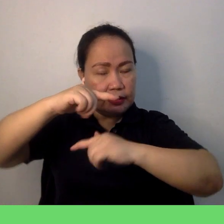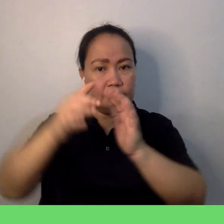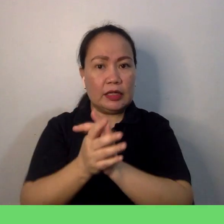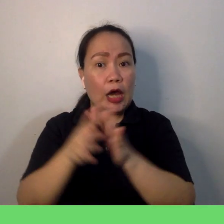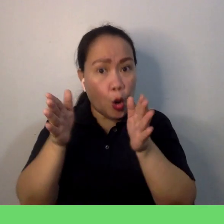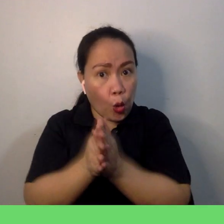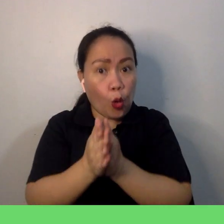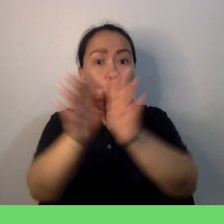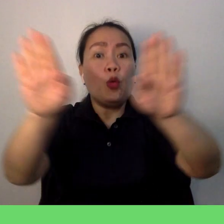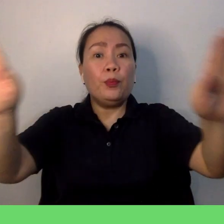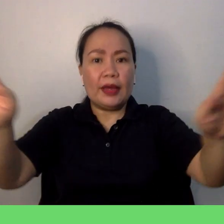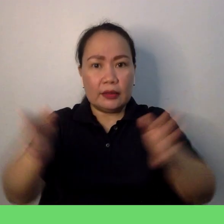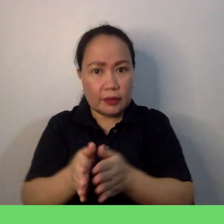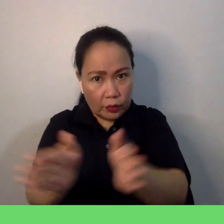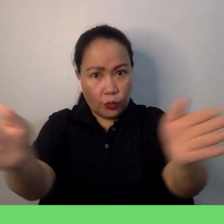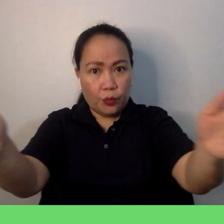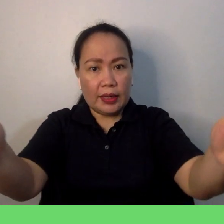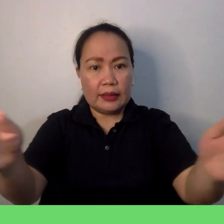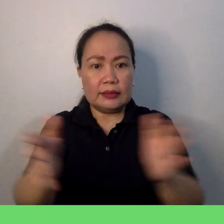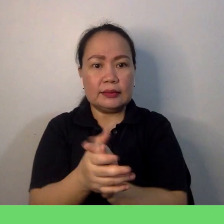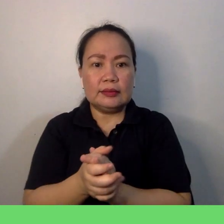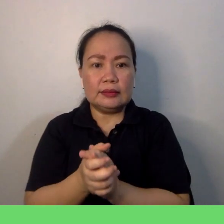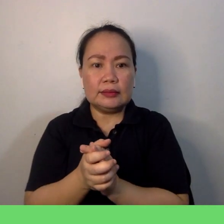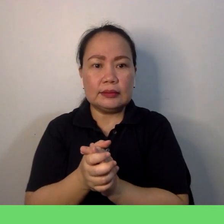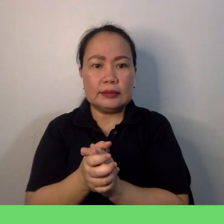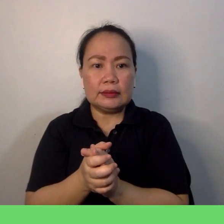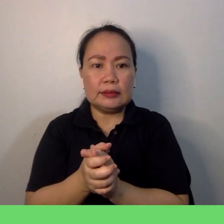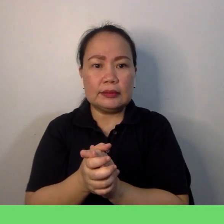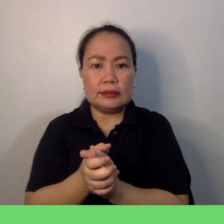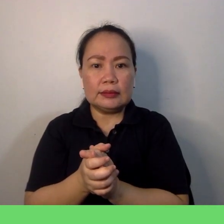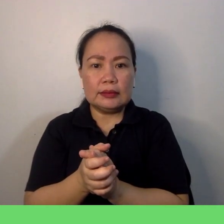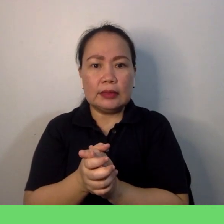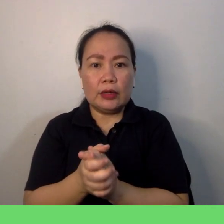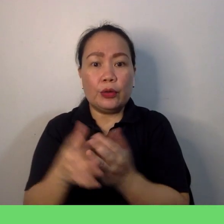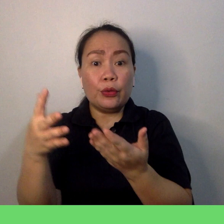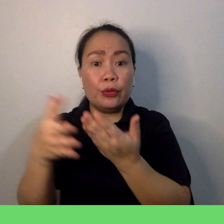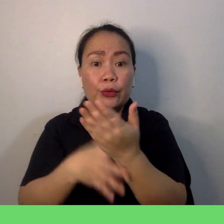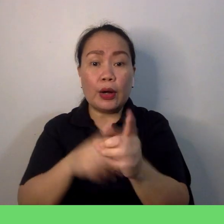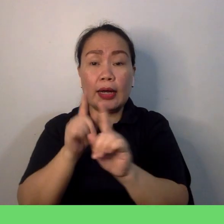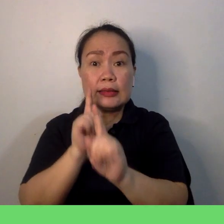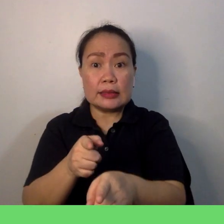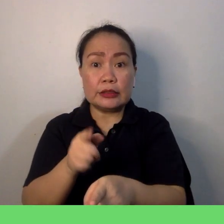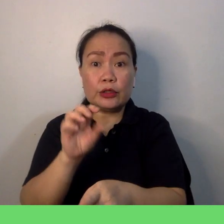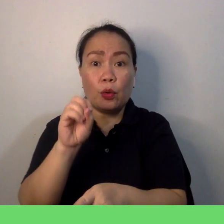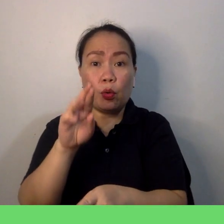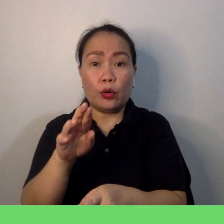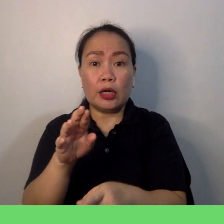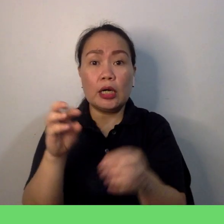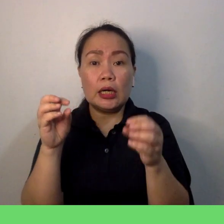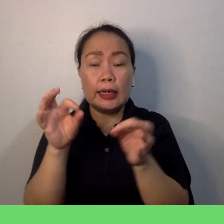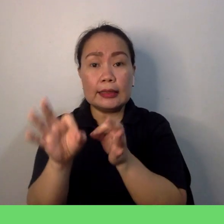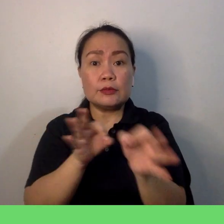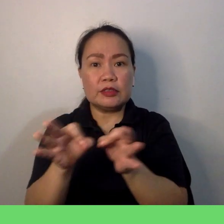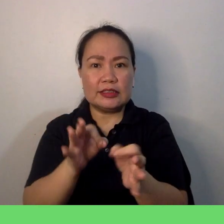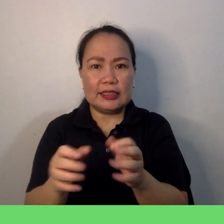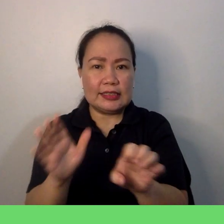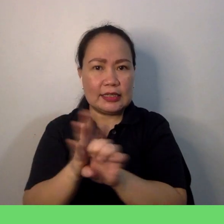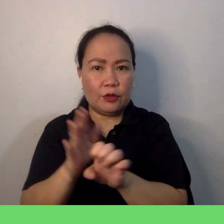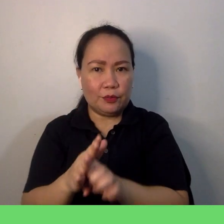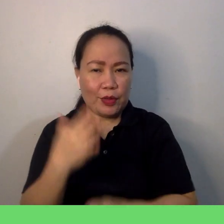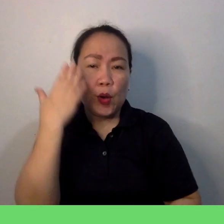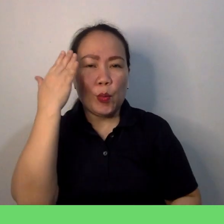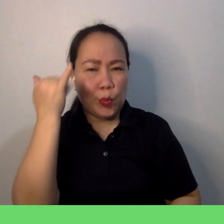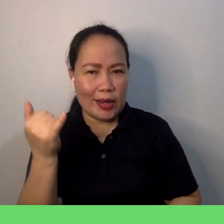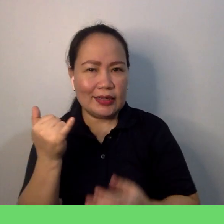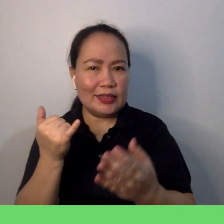or explanation. Ito yung tinatawag rin nating open sentence. Okay? Yung kapag, halimbawa, why did you